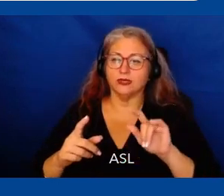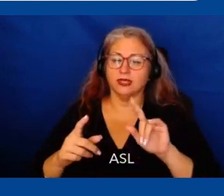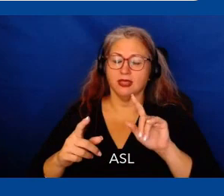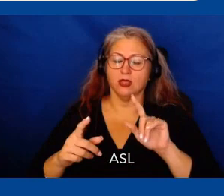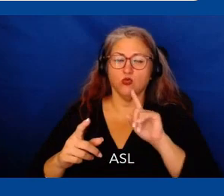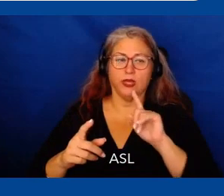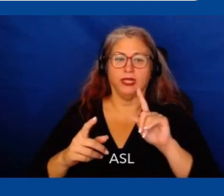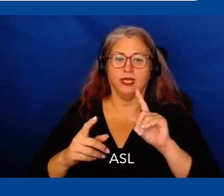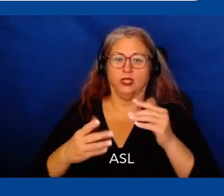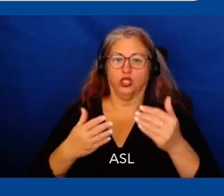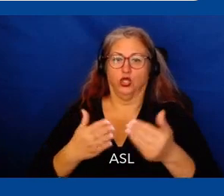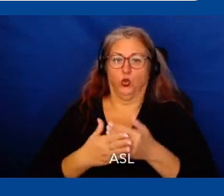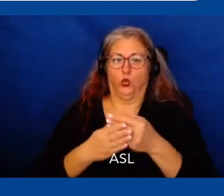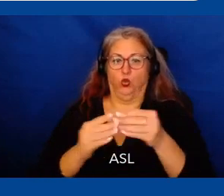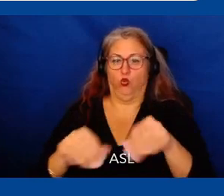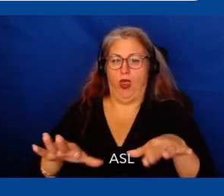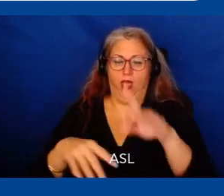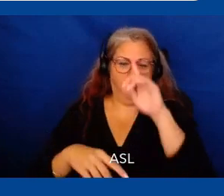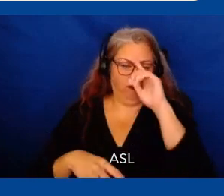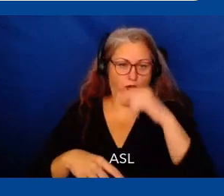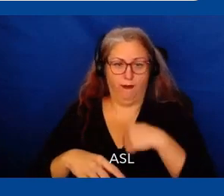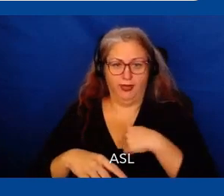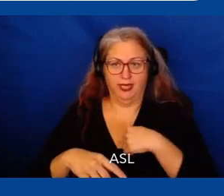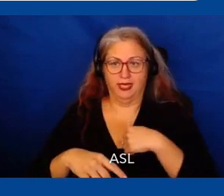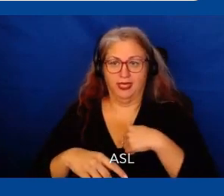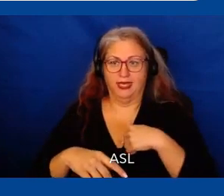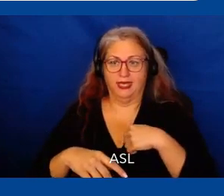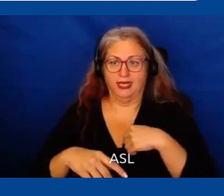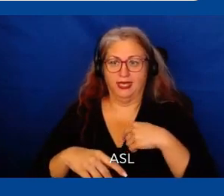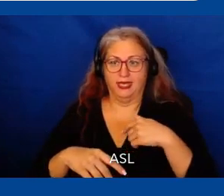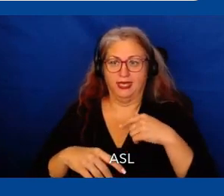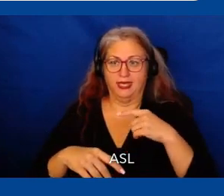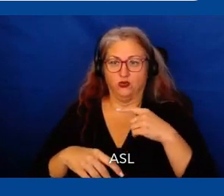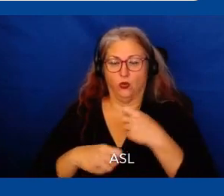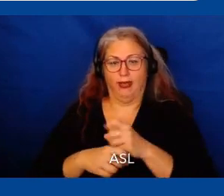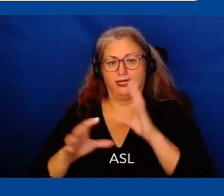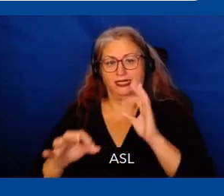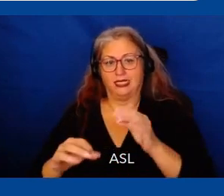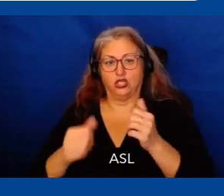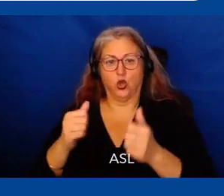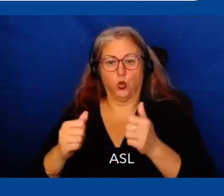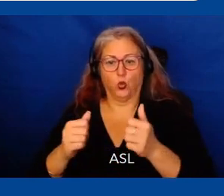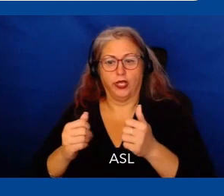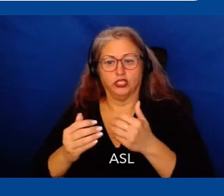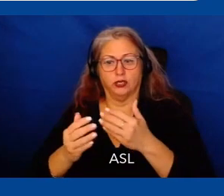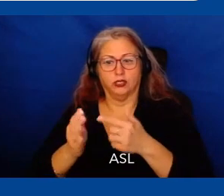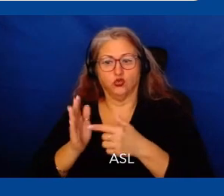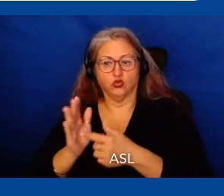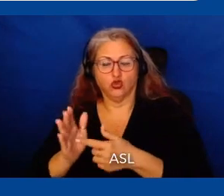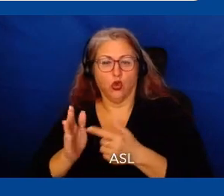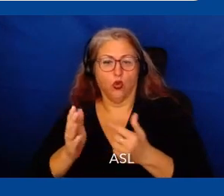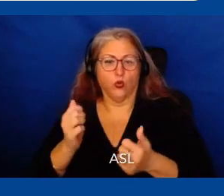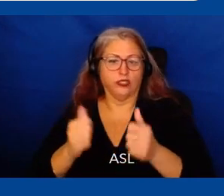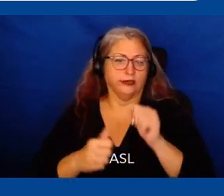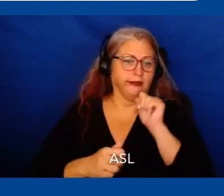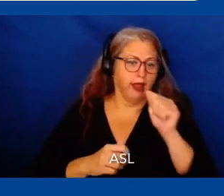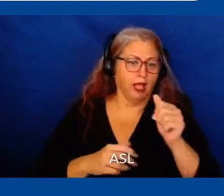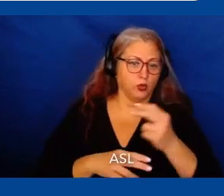me, that settled that decision of what material to use and which not to